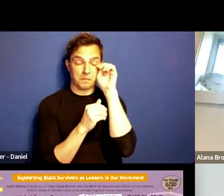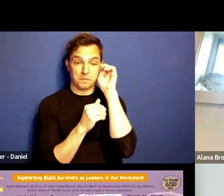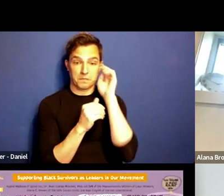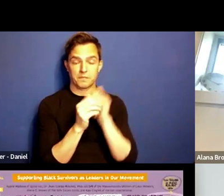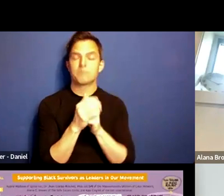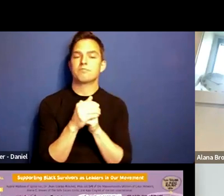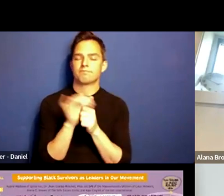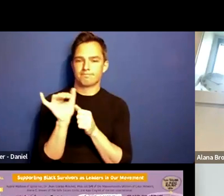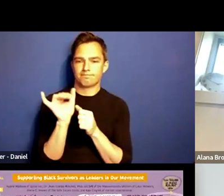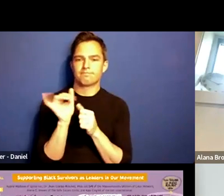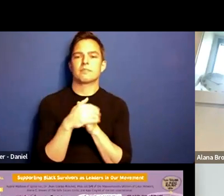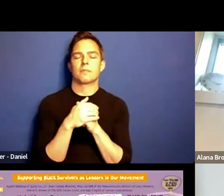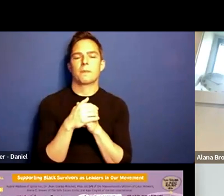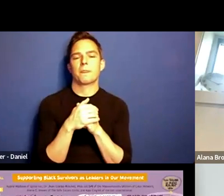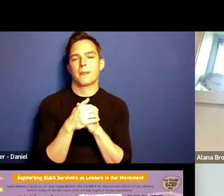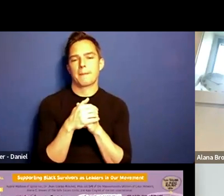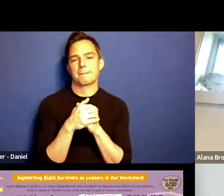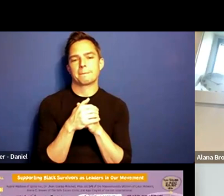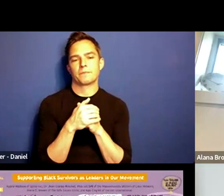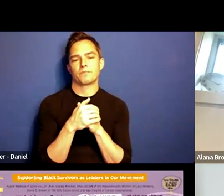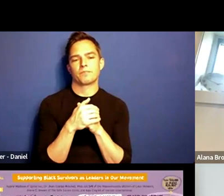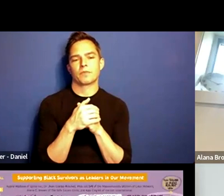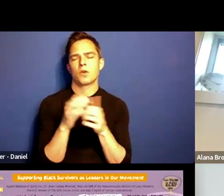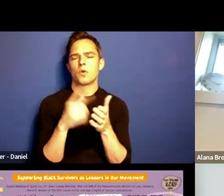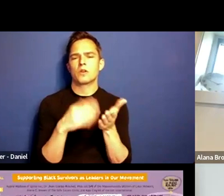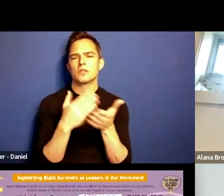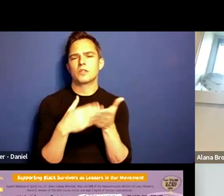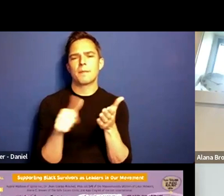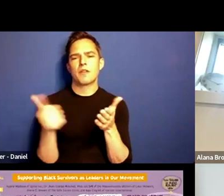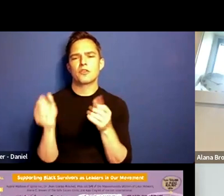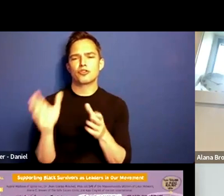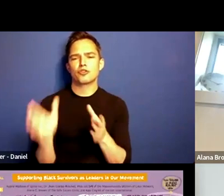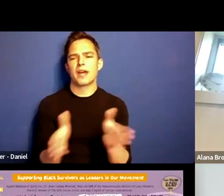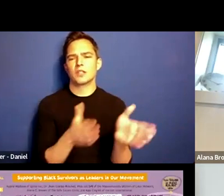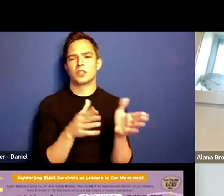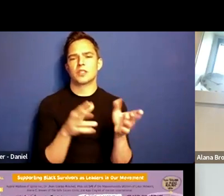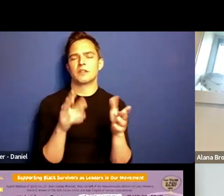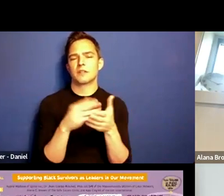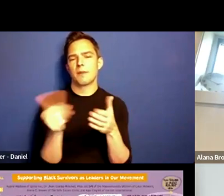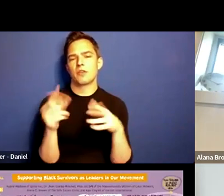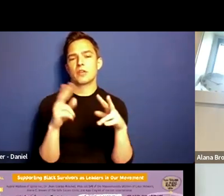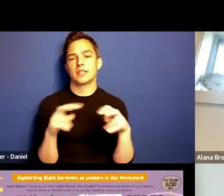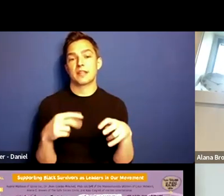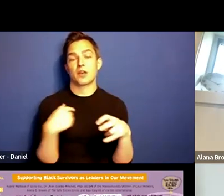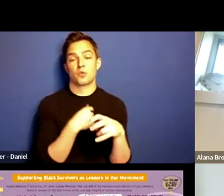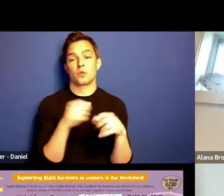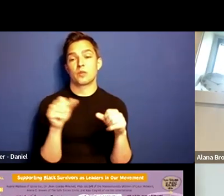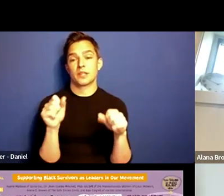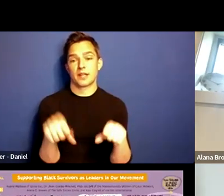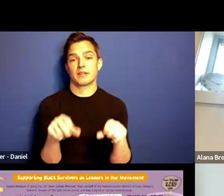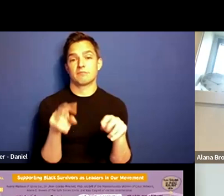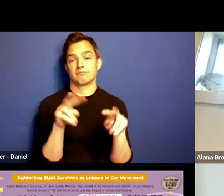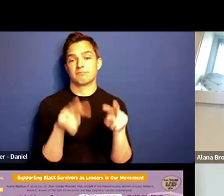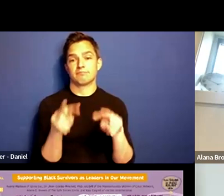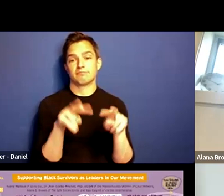And so what are some other strategies or insights that we can have to highlight the